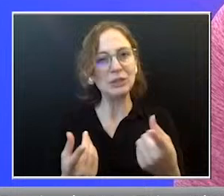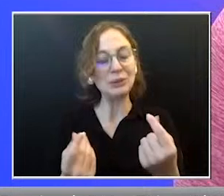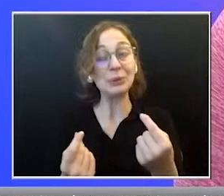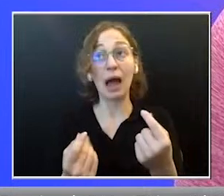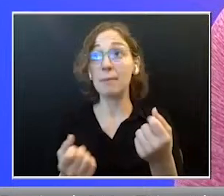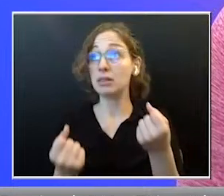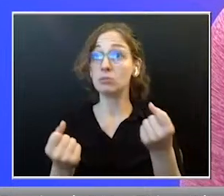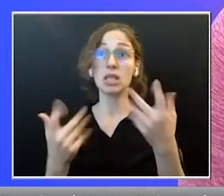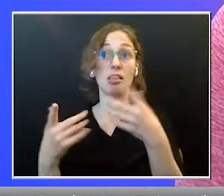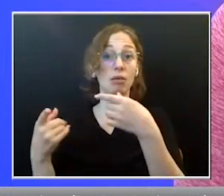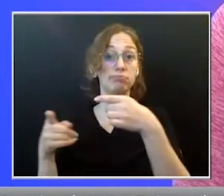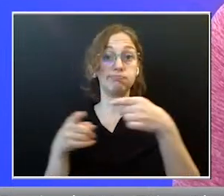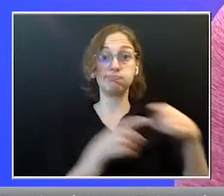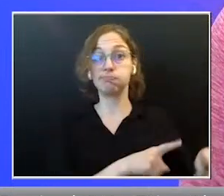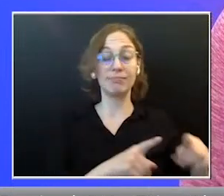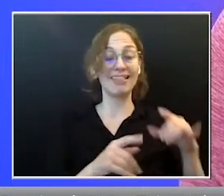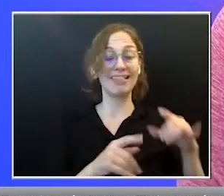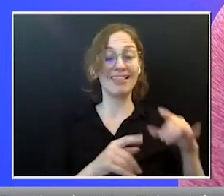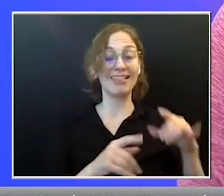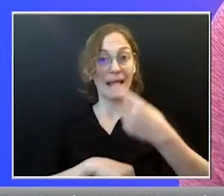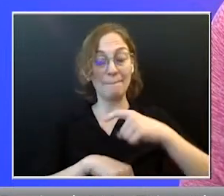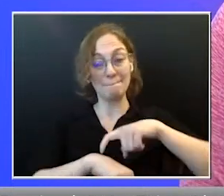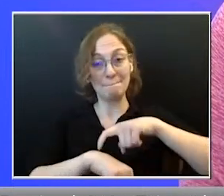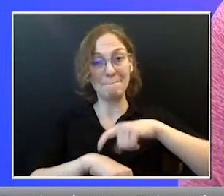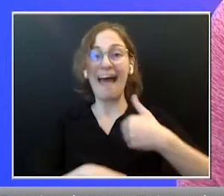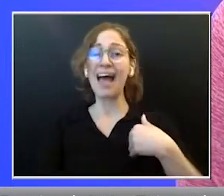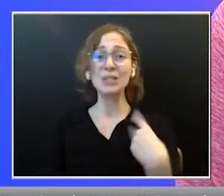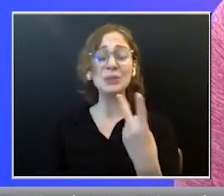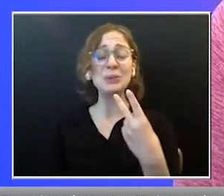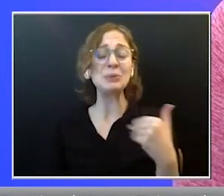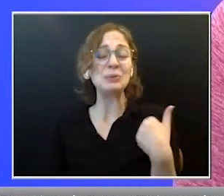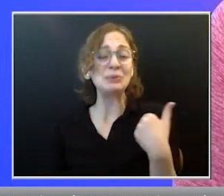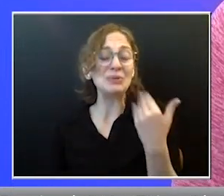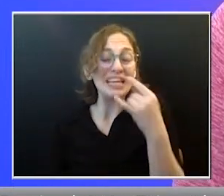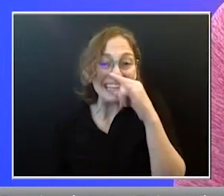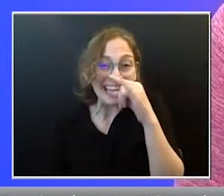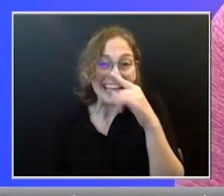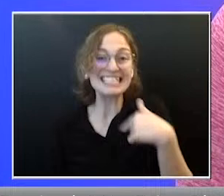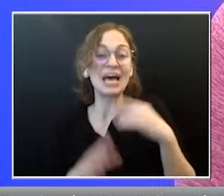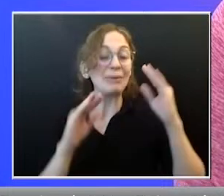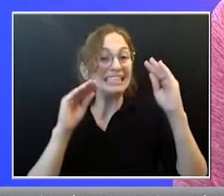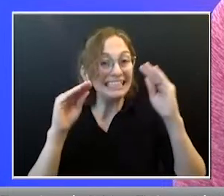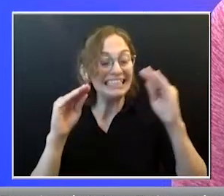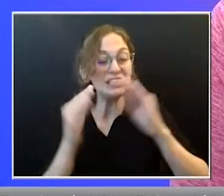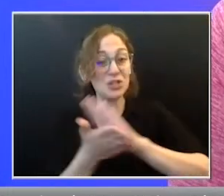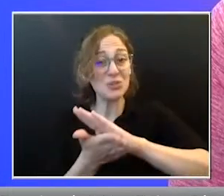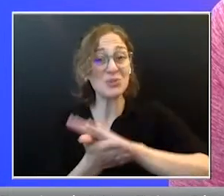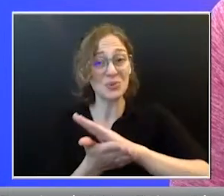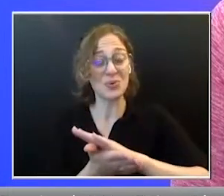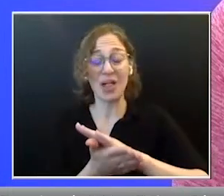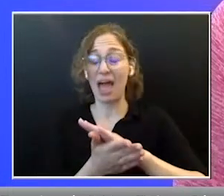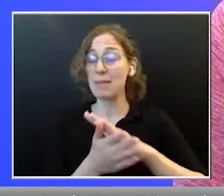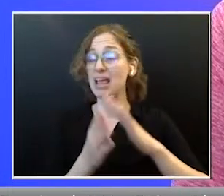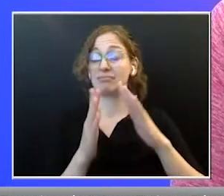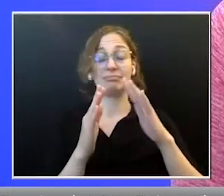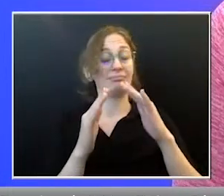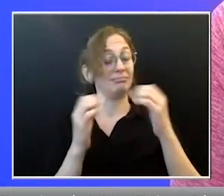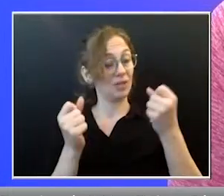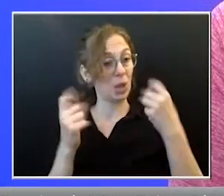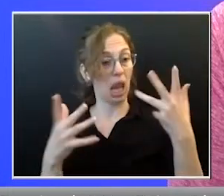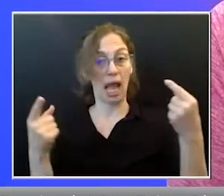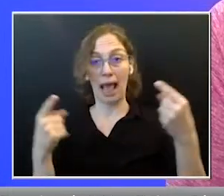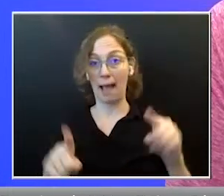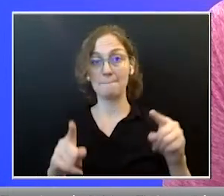2 little bitty kids, and I was teaching school. There was just a lot going on, and I had to be strong for my kids and to